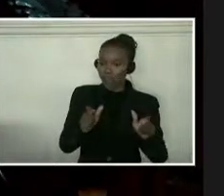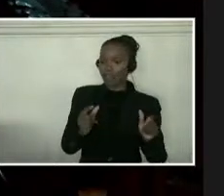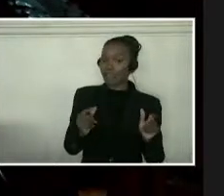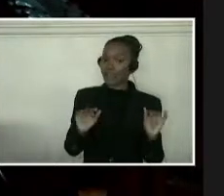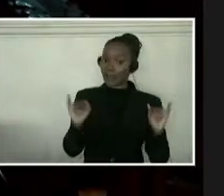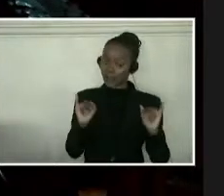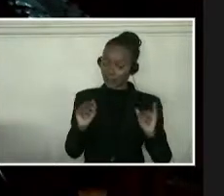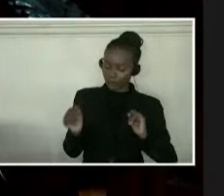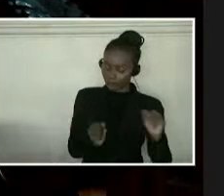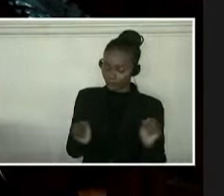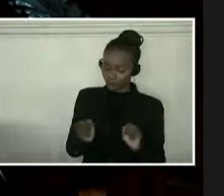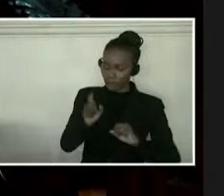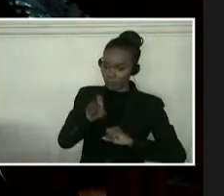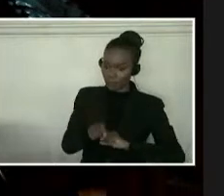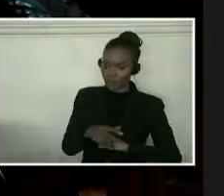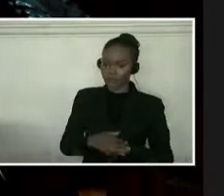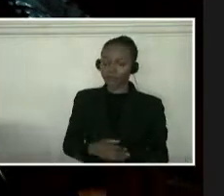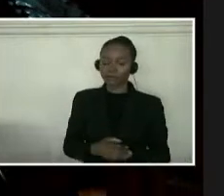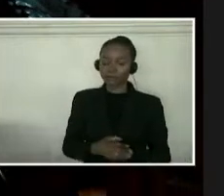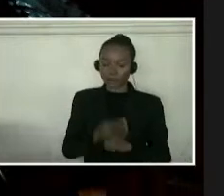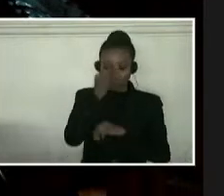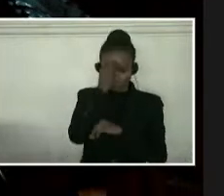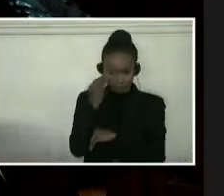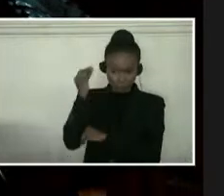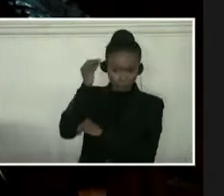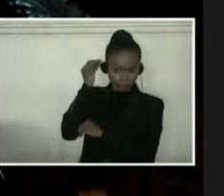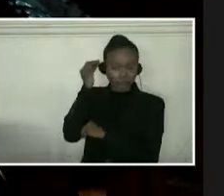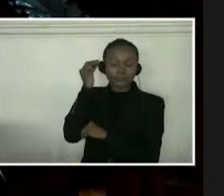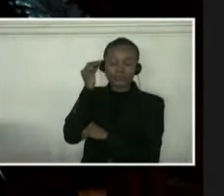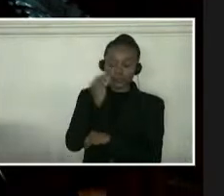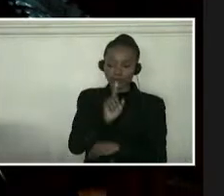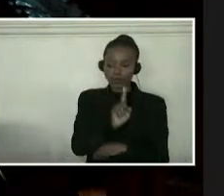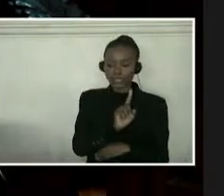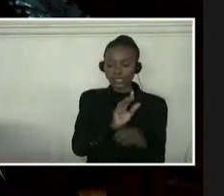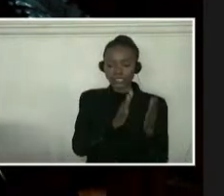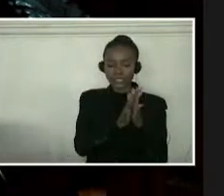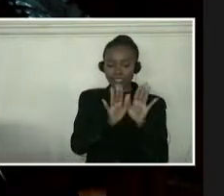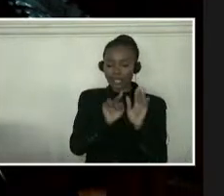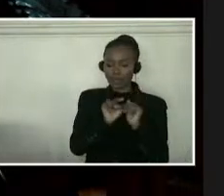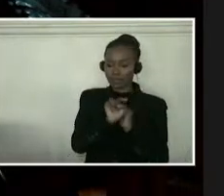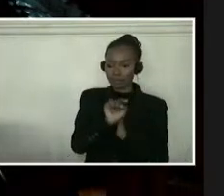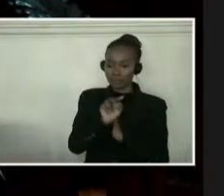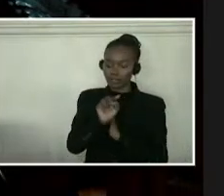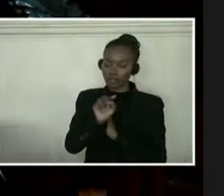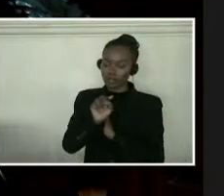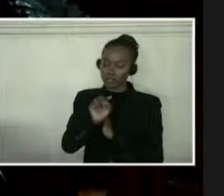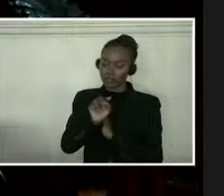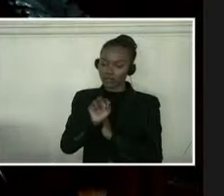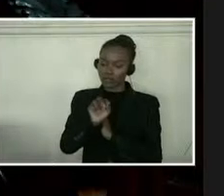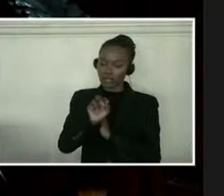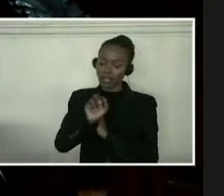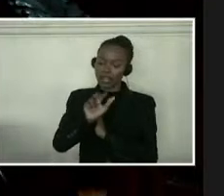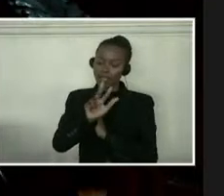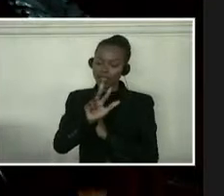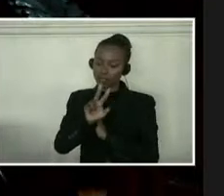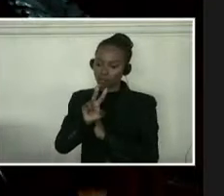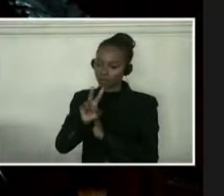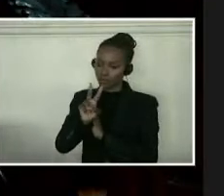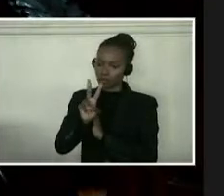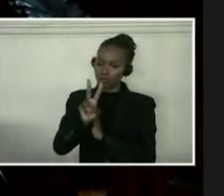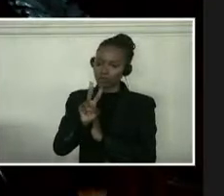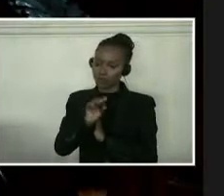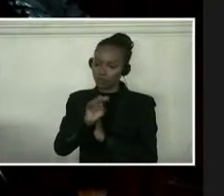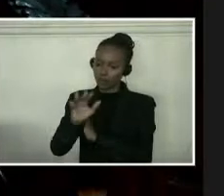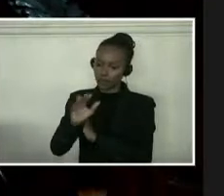we noted the amount of 10.872 million rent for cultural affairs for 2022-23 the